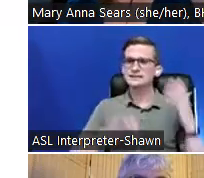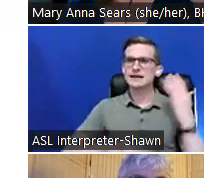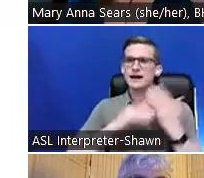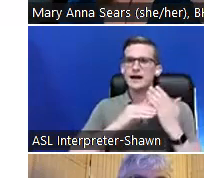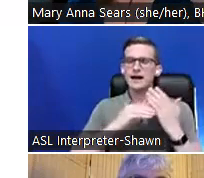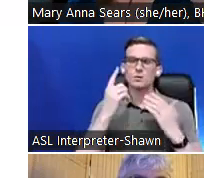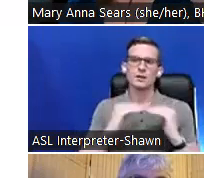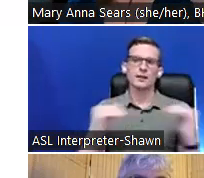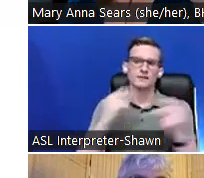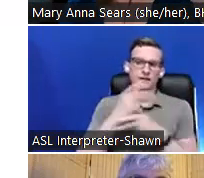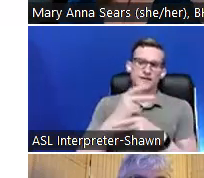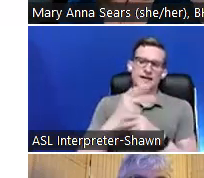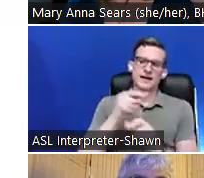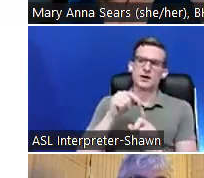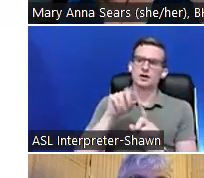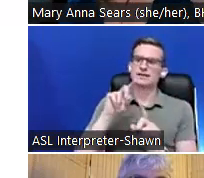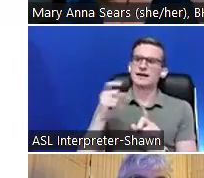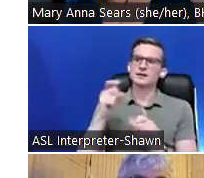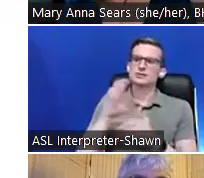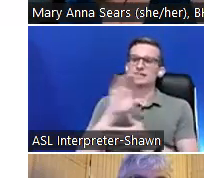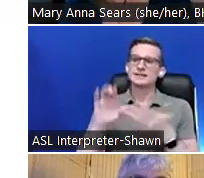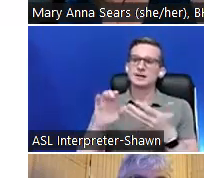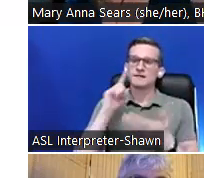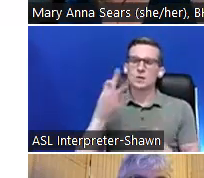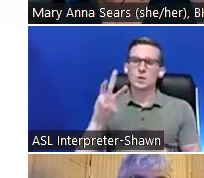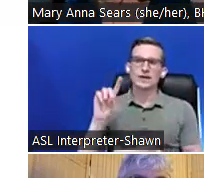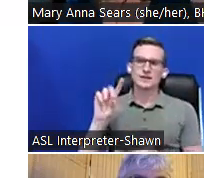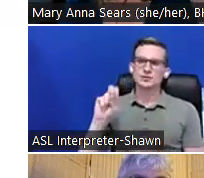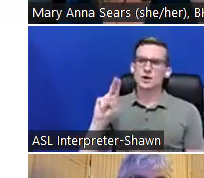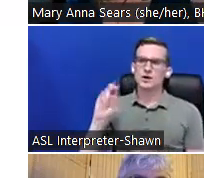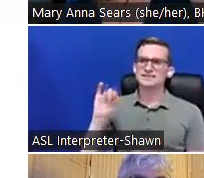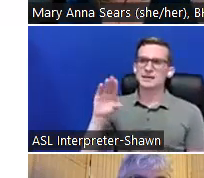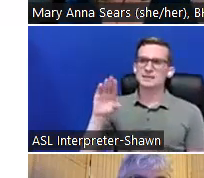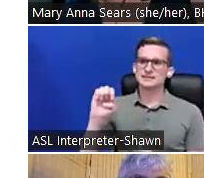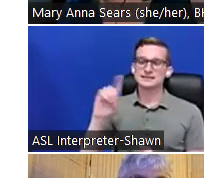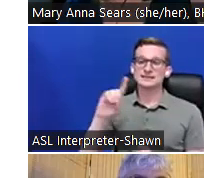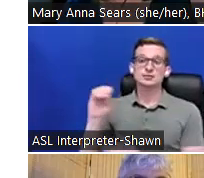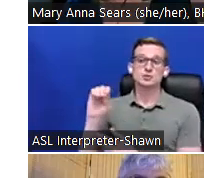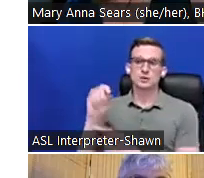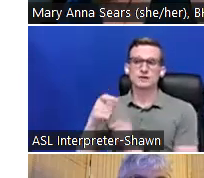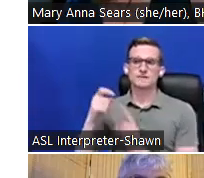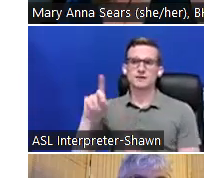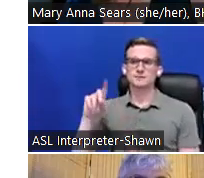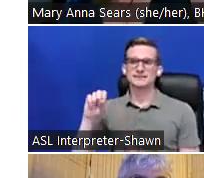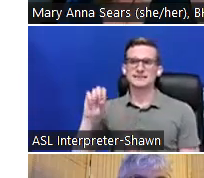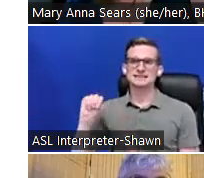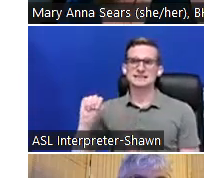diagnostic criteria for substance withdrawal disorder as indicated in DSM-5-TR. So absolutely curious your thoughts and feedback